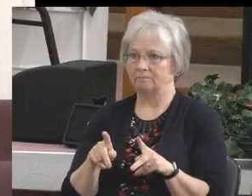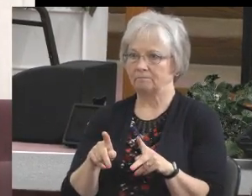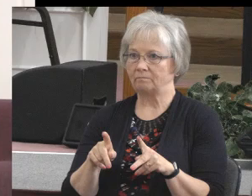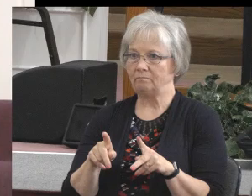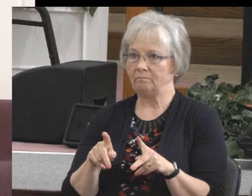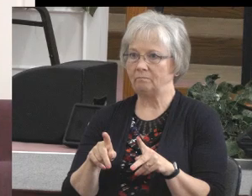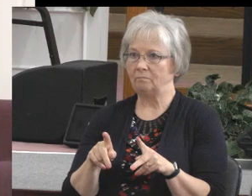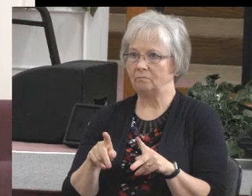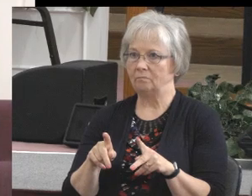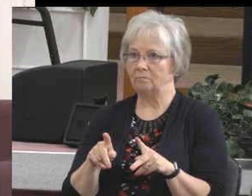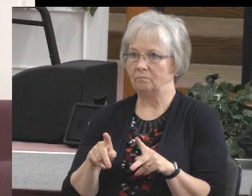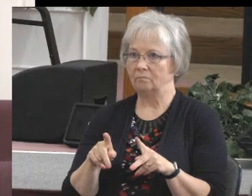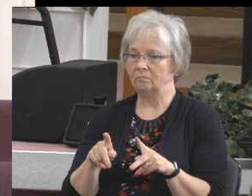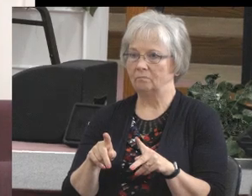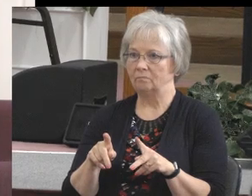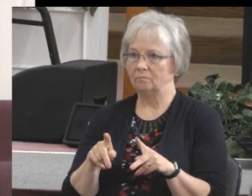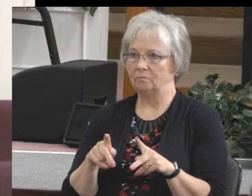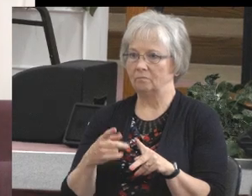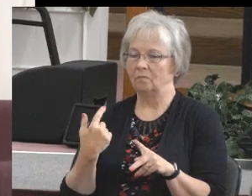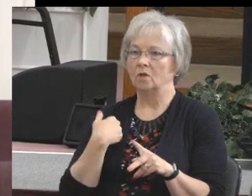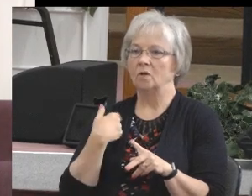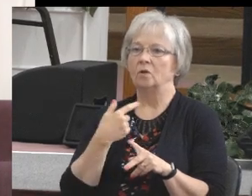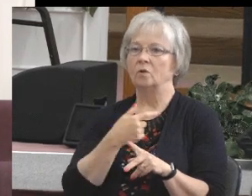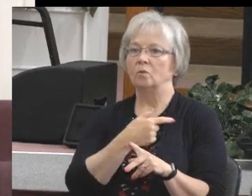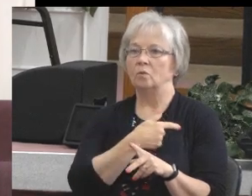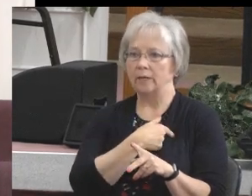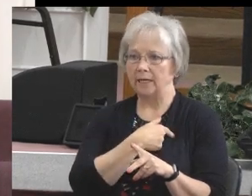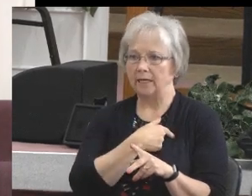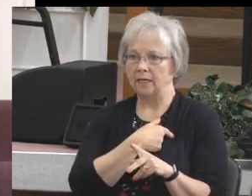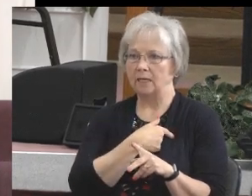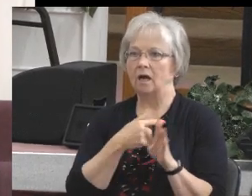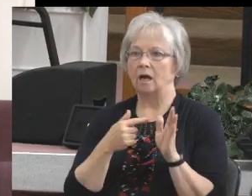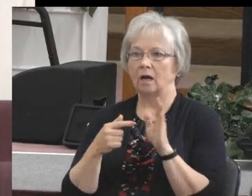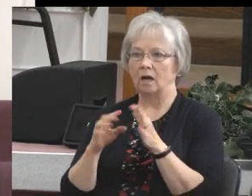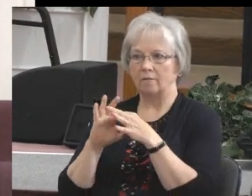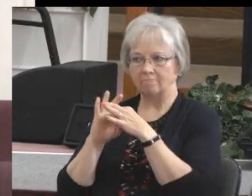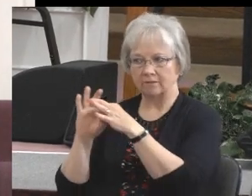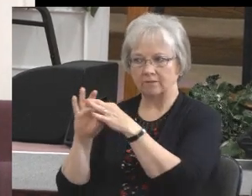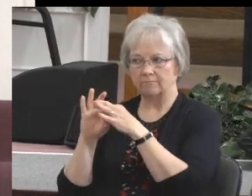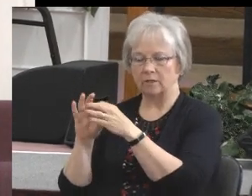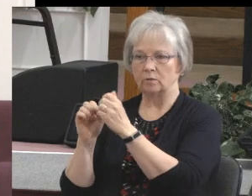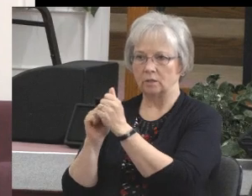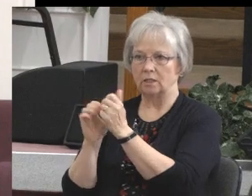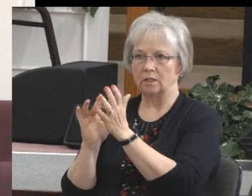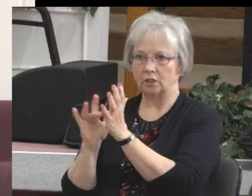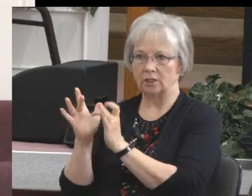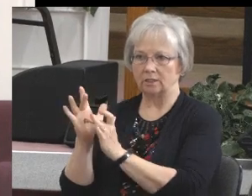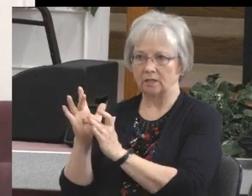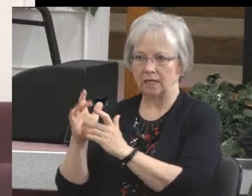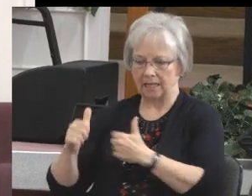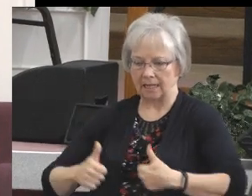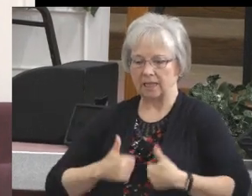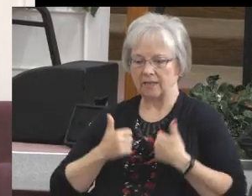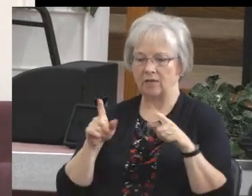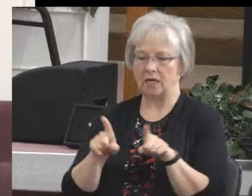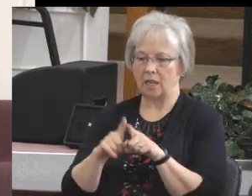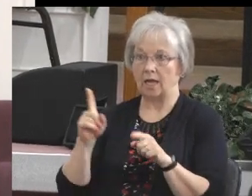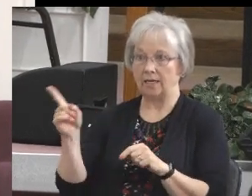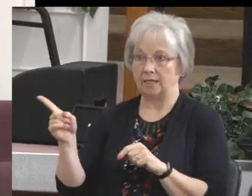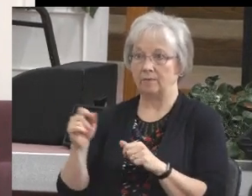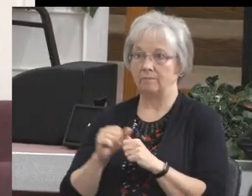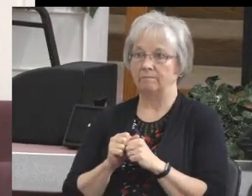Because we have identified with Jesus the Christ, and we are living like Him.